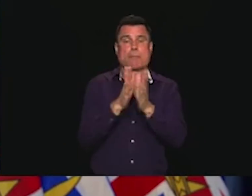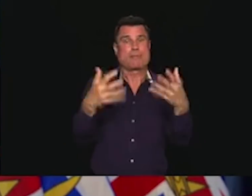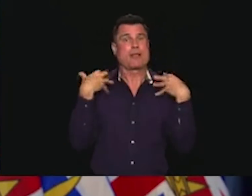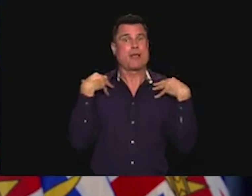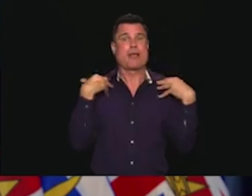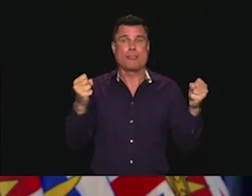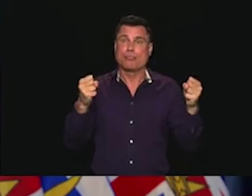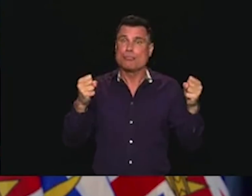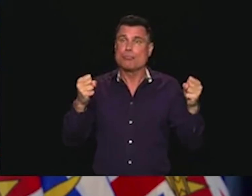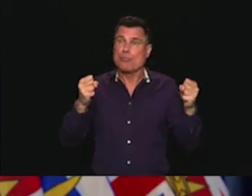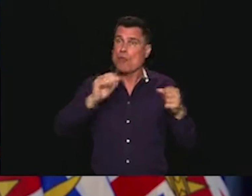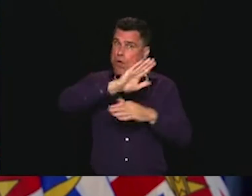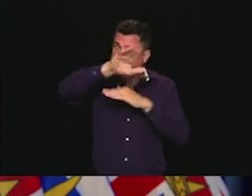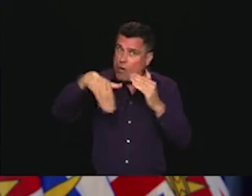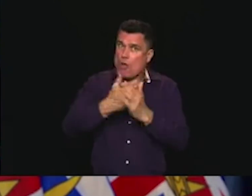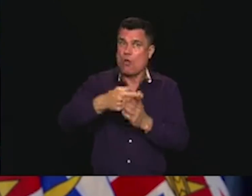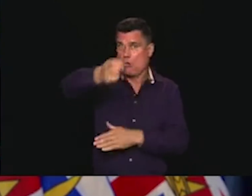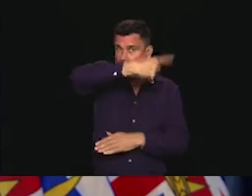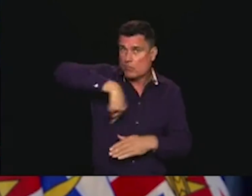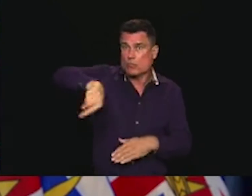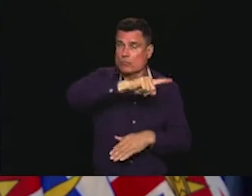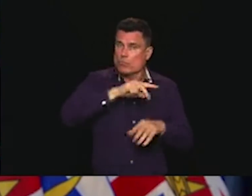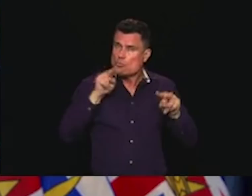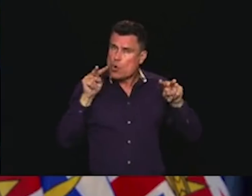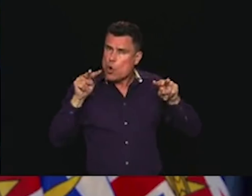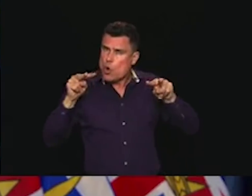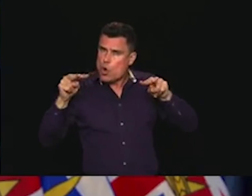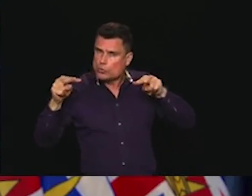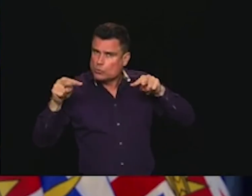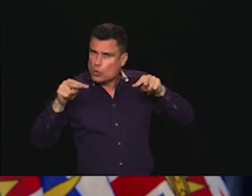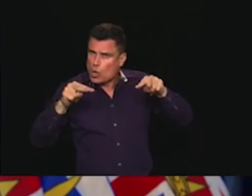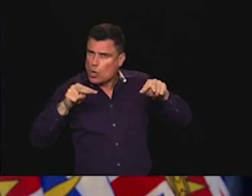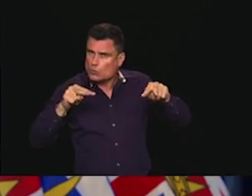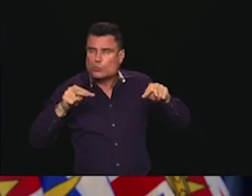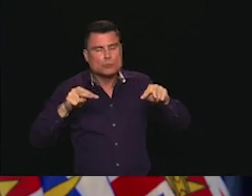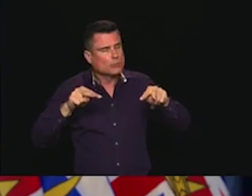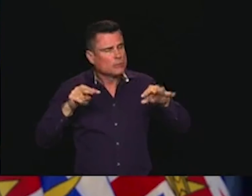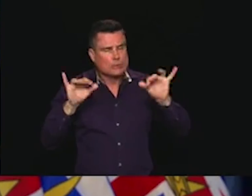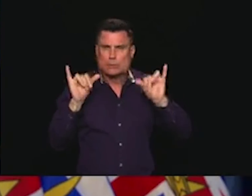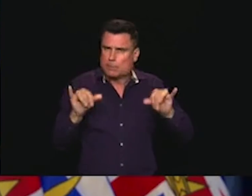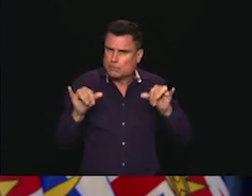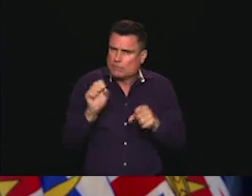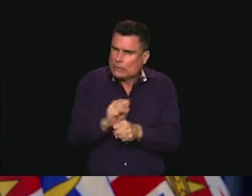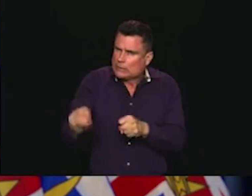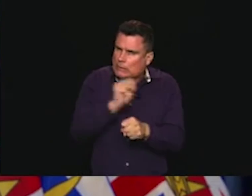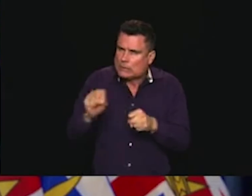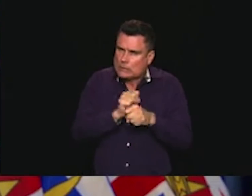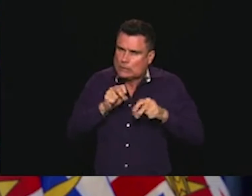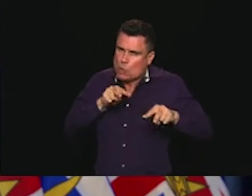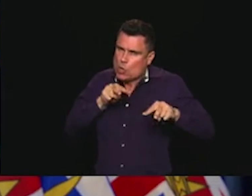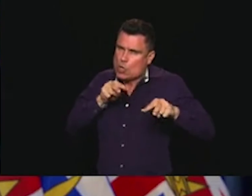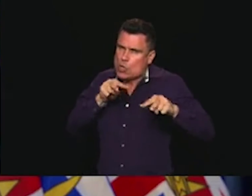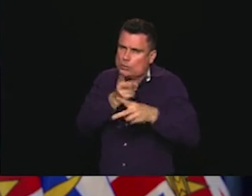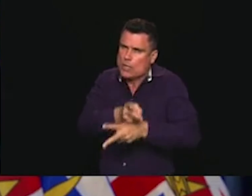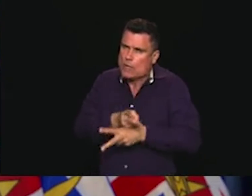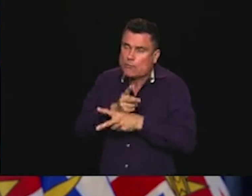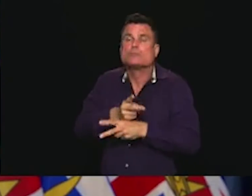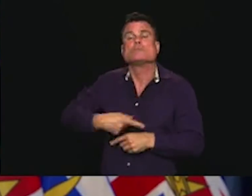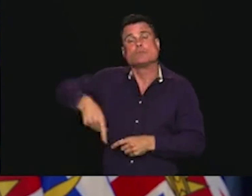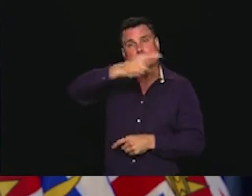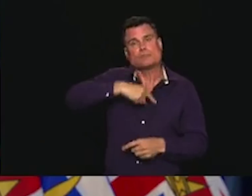you that we would not be easing these restrictions if we did not feel we could do so safely. And we have been talking about that for some